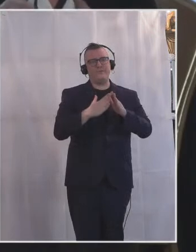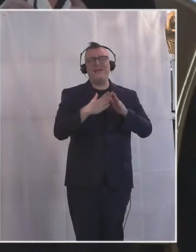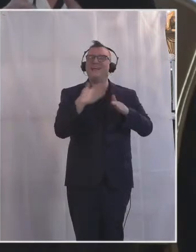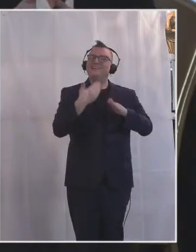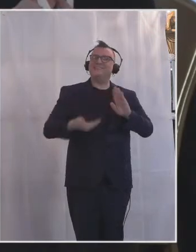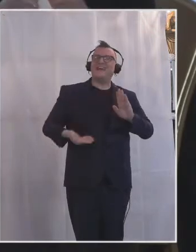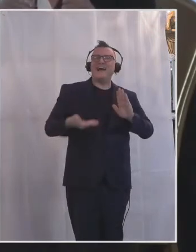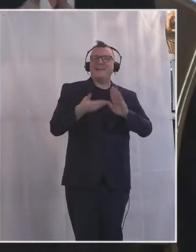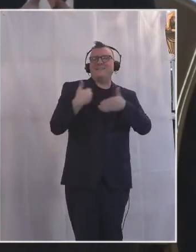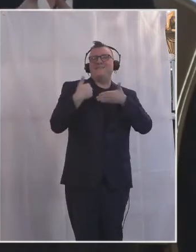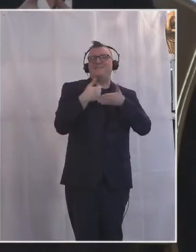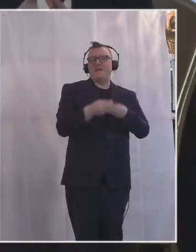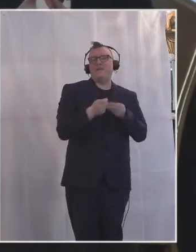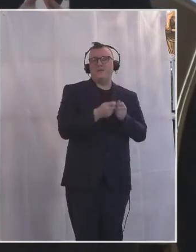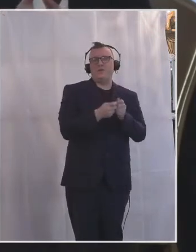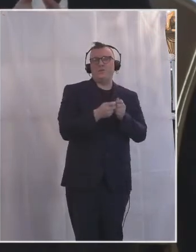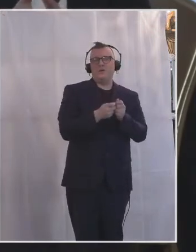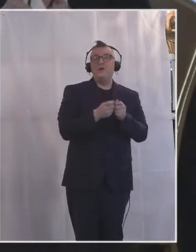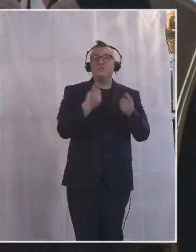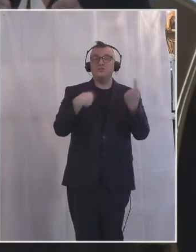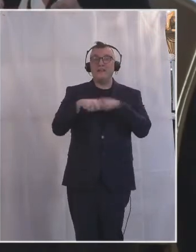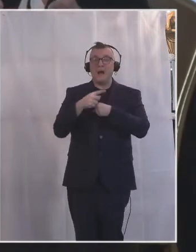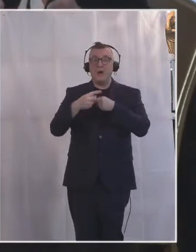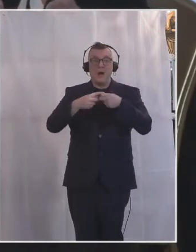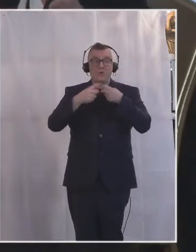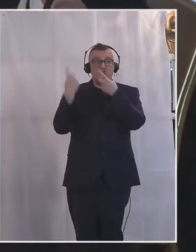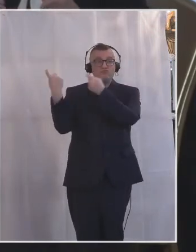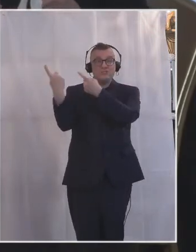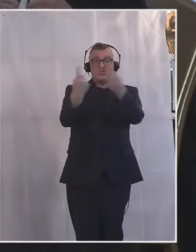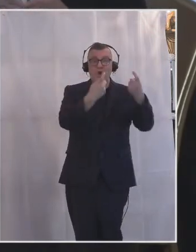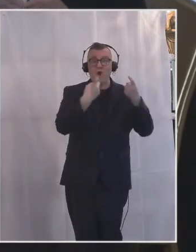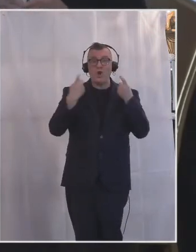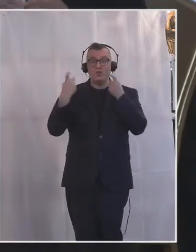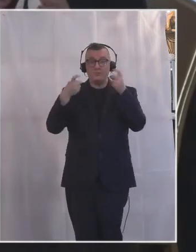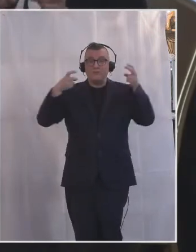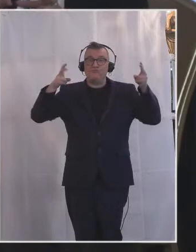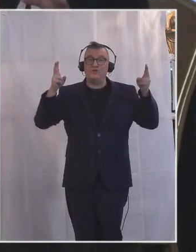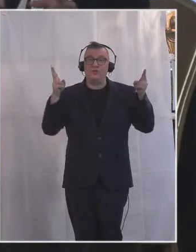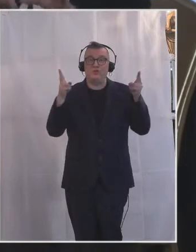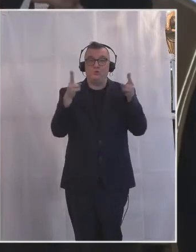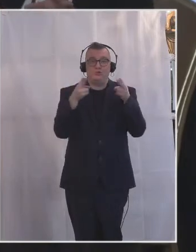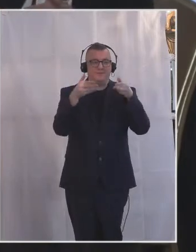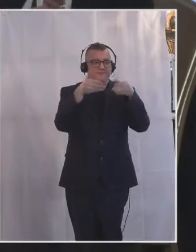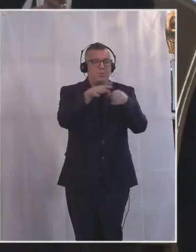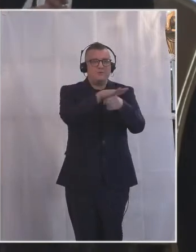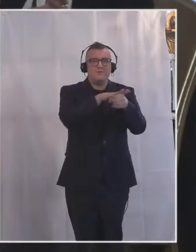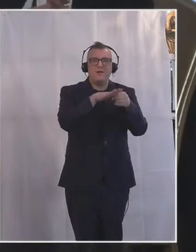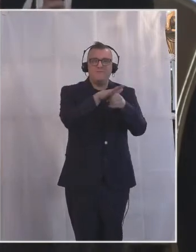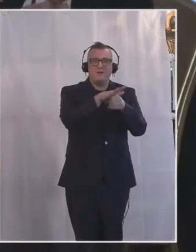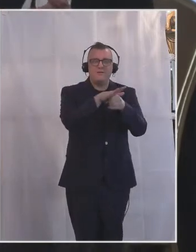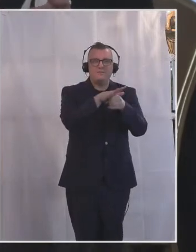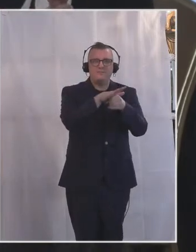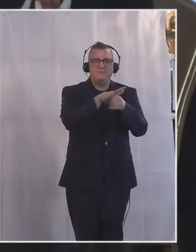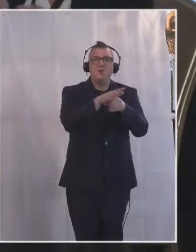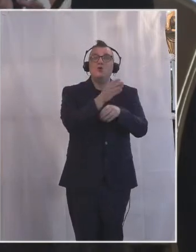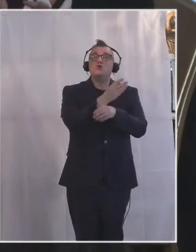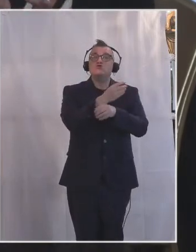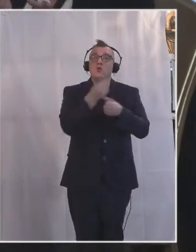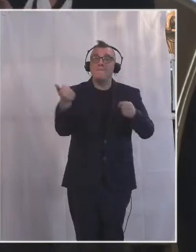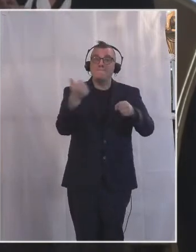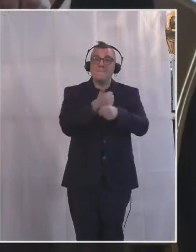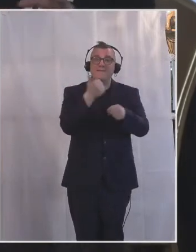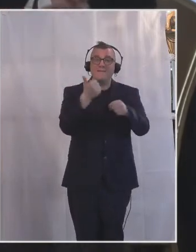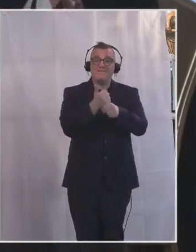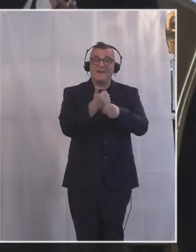narrowed it right down to find those customers. We wanted to home in, there's a few of those off-site manufactured